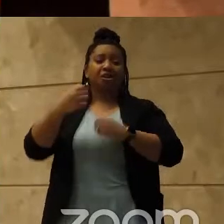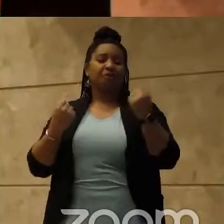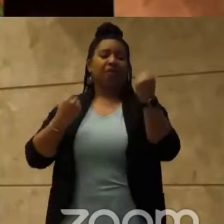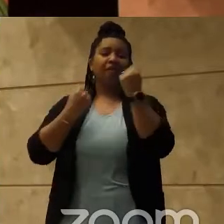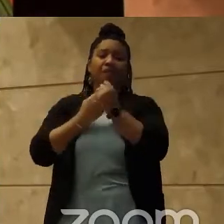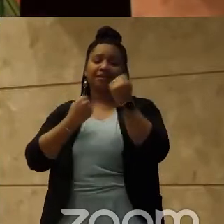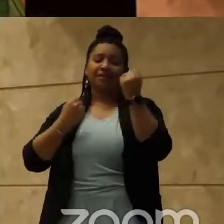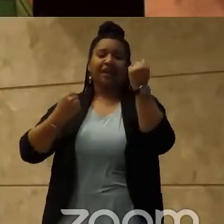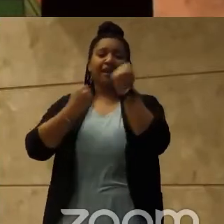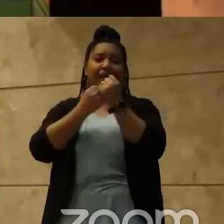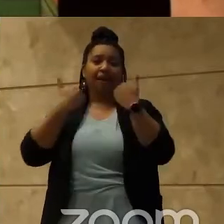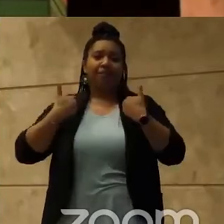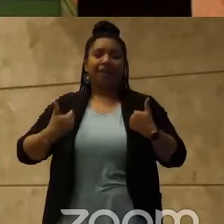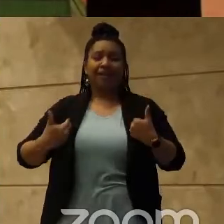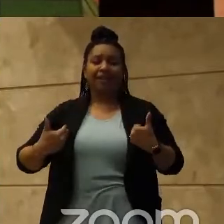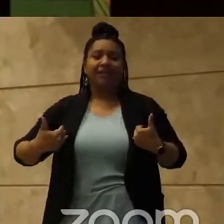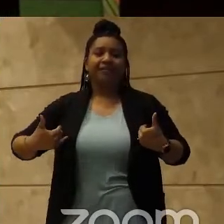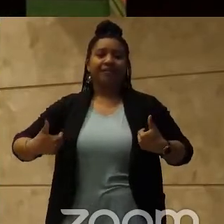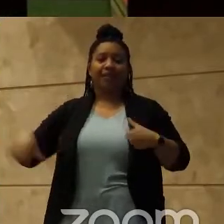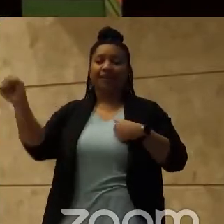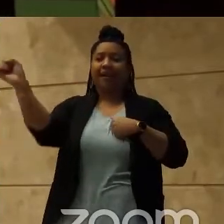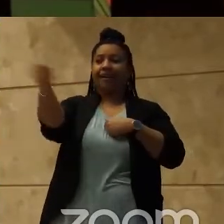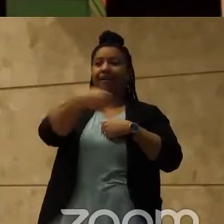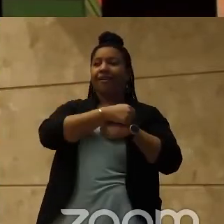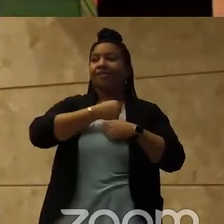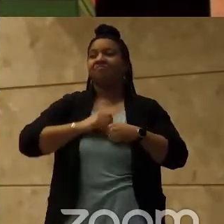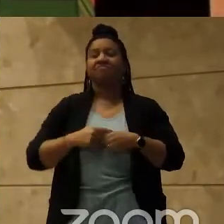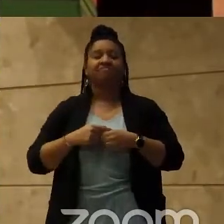Just lay right beside me.